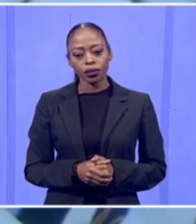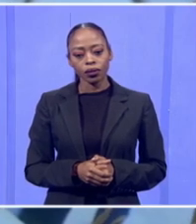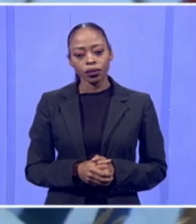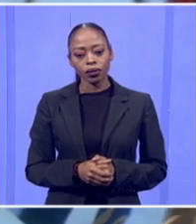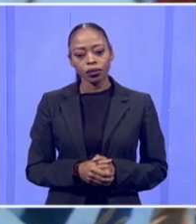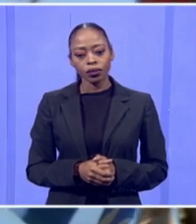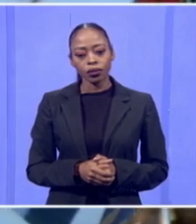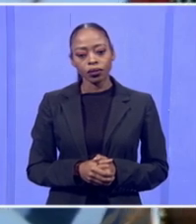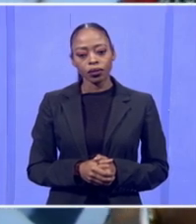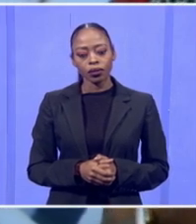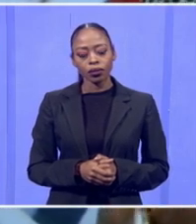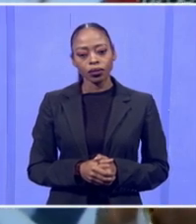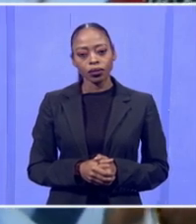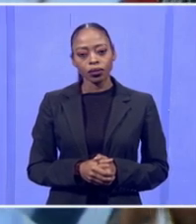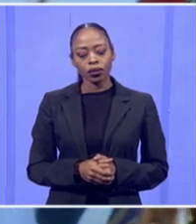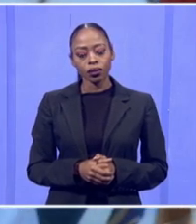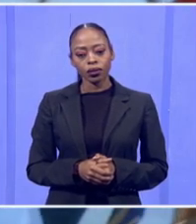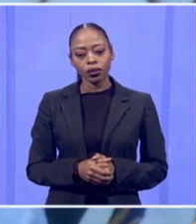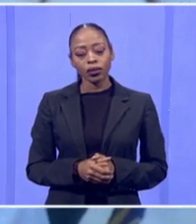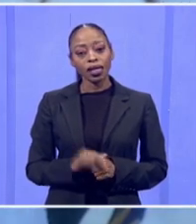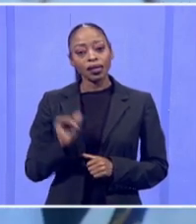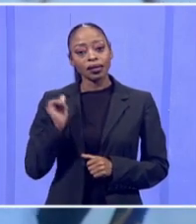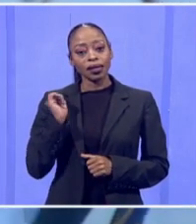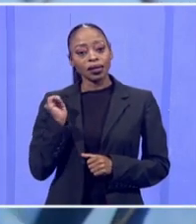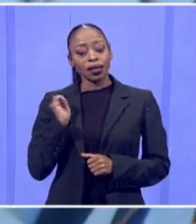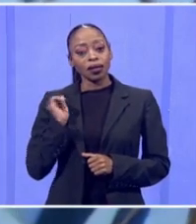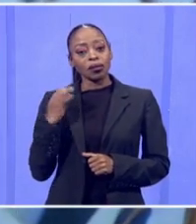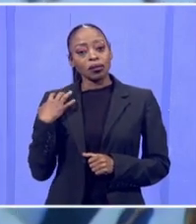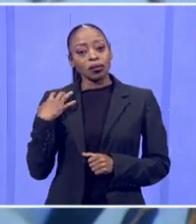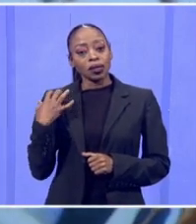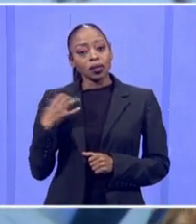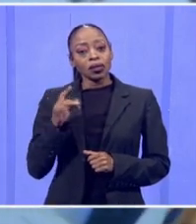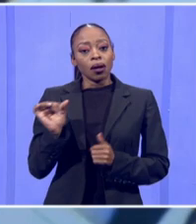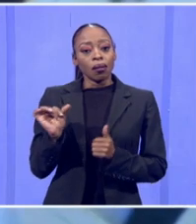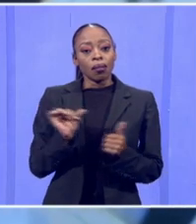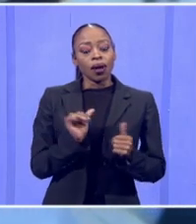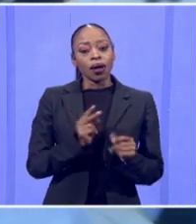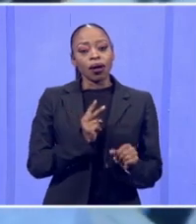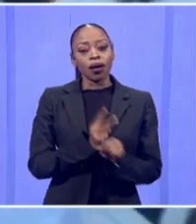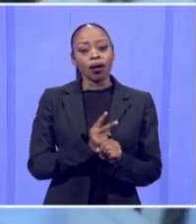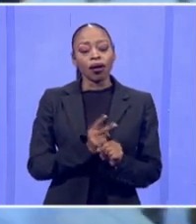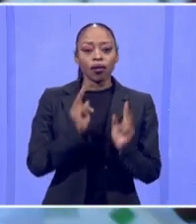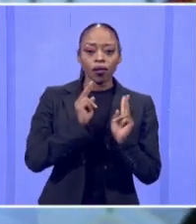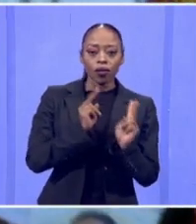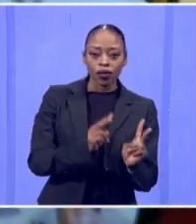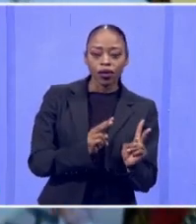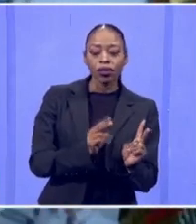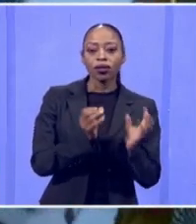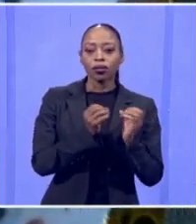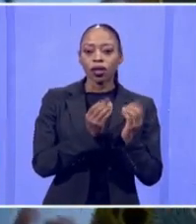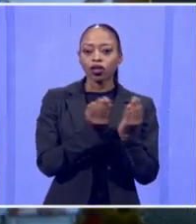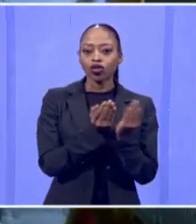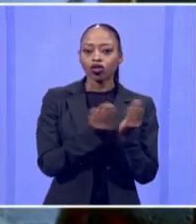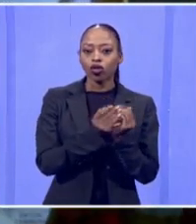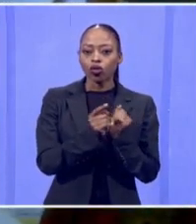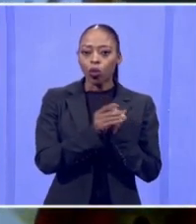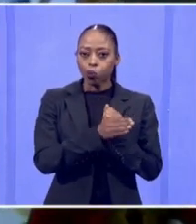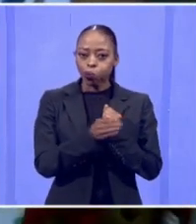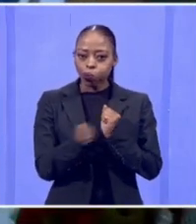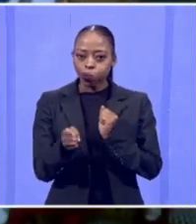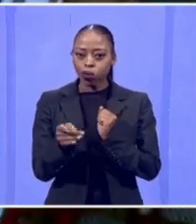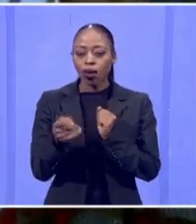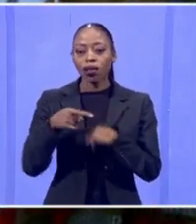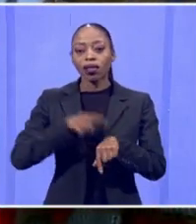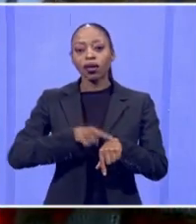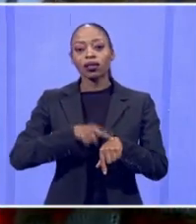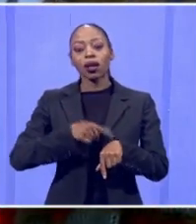minister. Yesterday we went back and visited Britainwood High School. It's one of the schools that you visited when you were here in